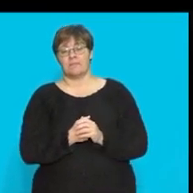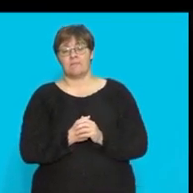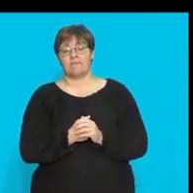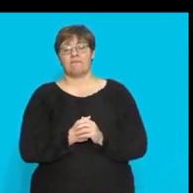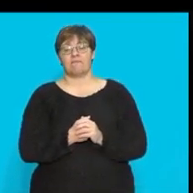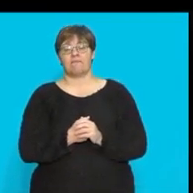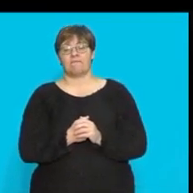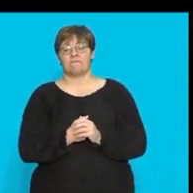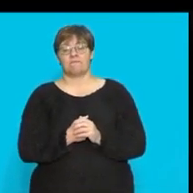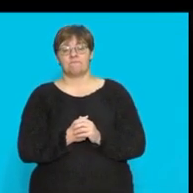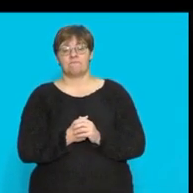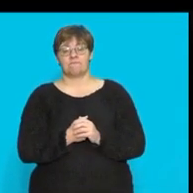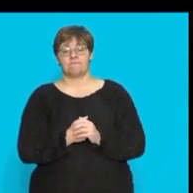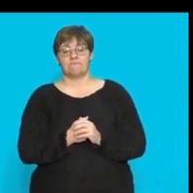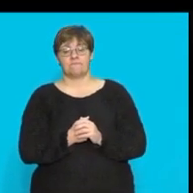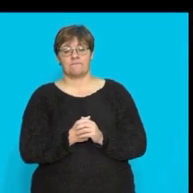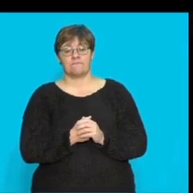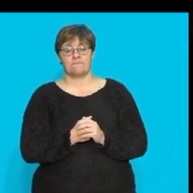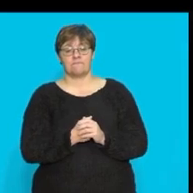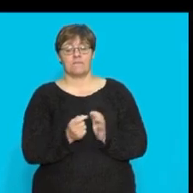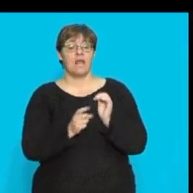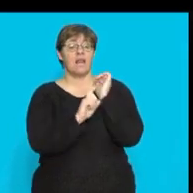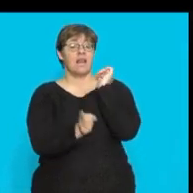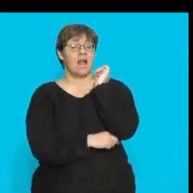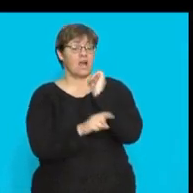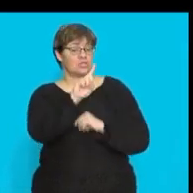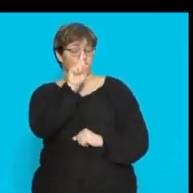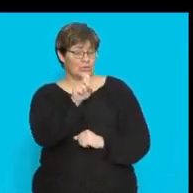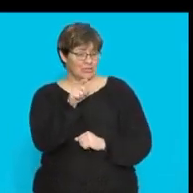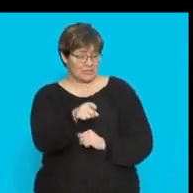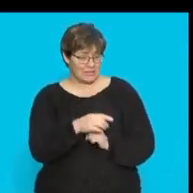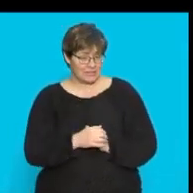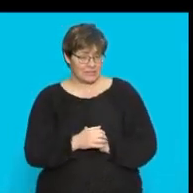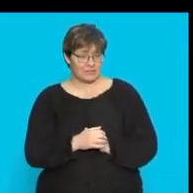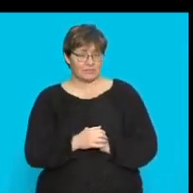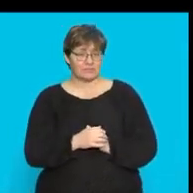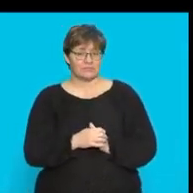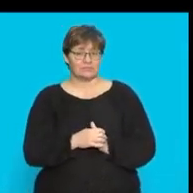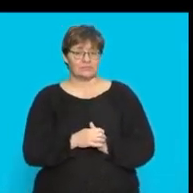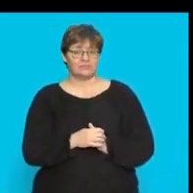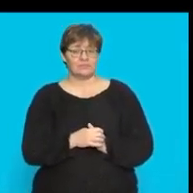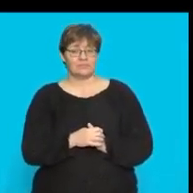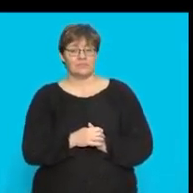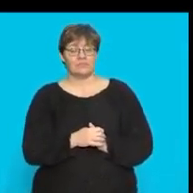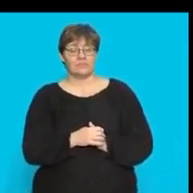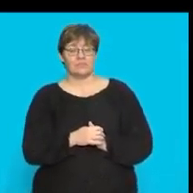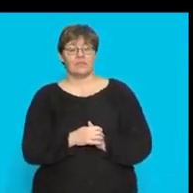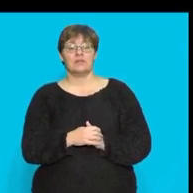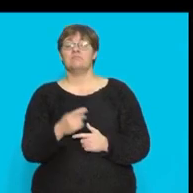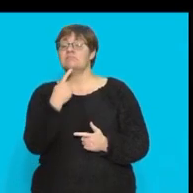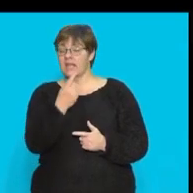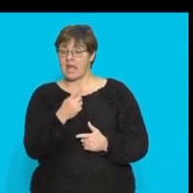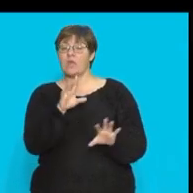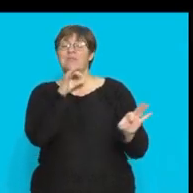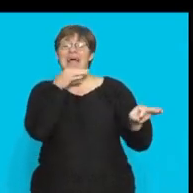right. And our last question on this graph, it says,